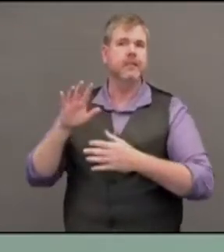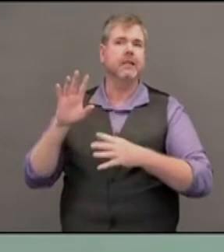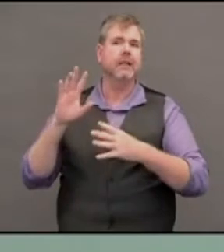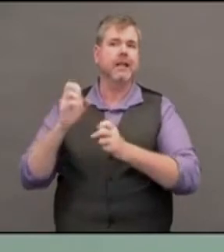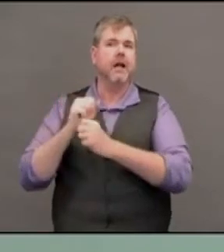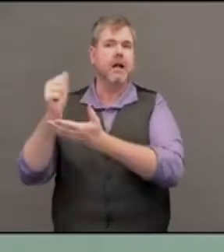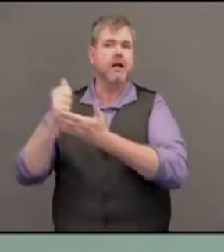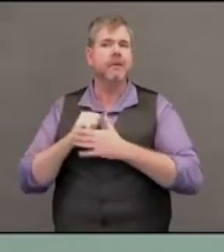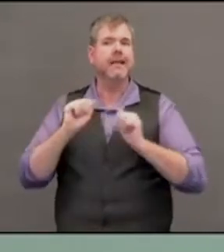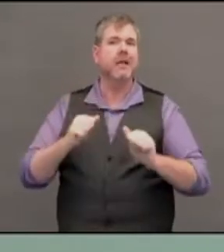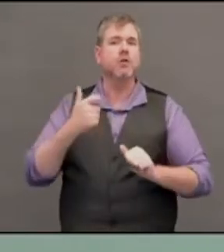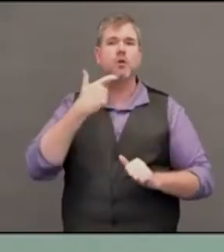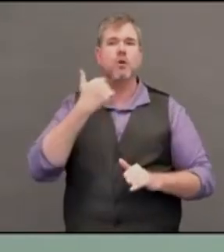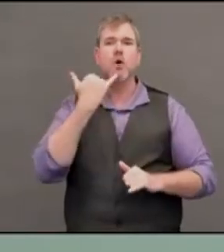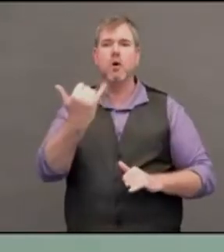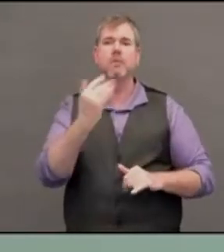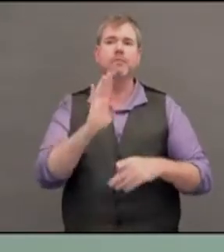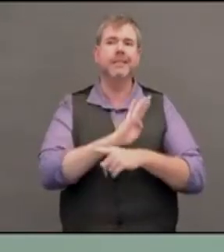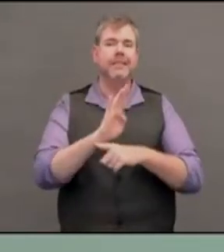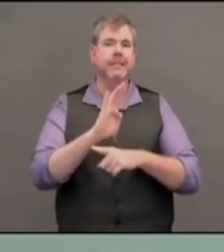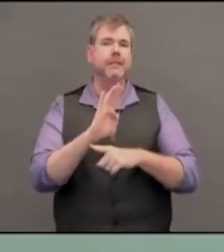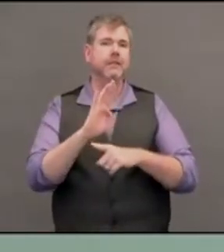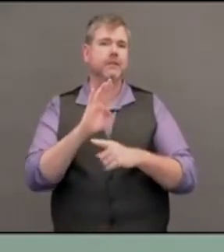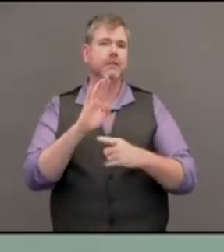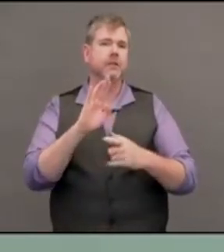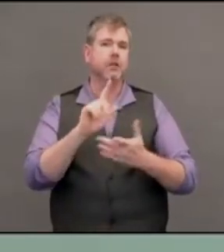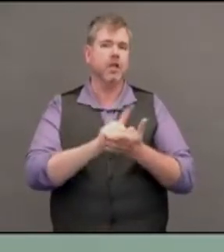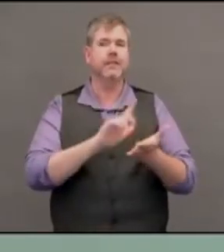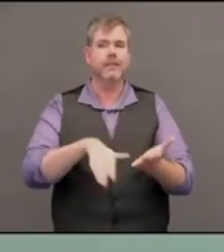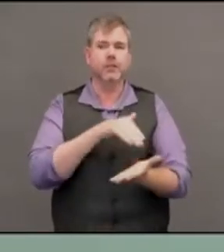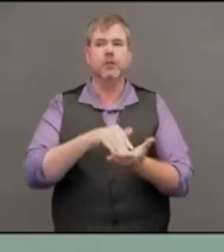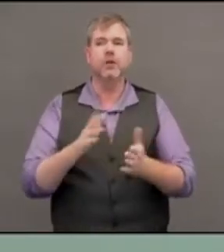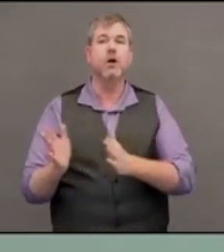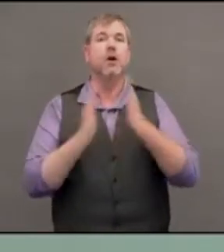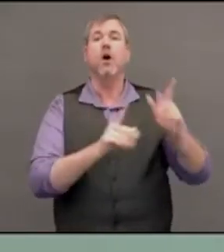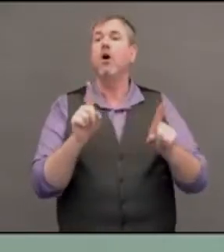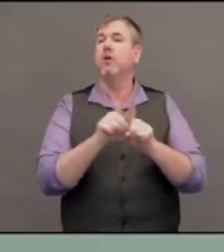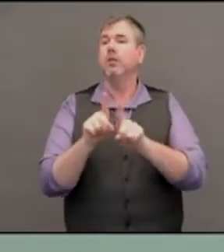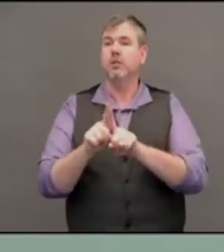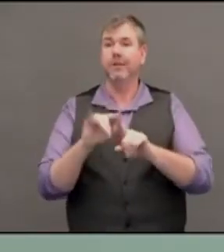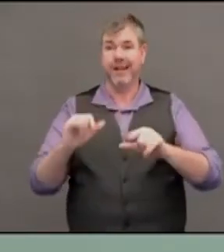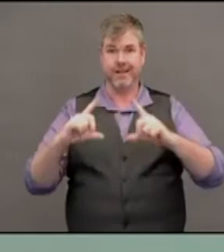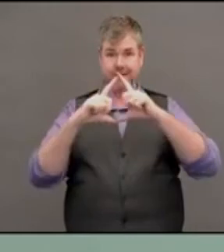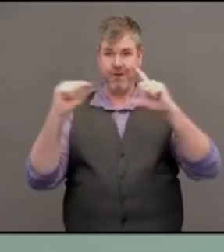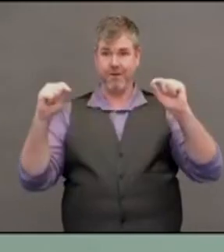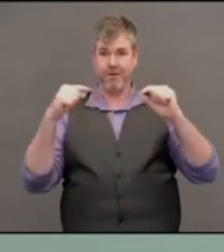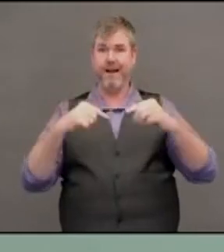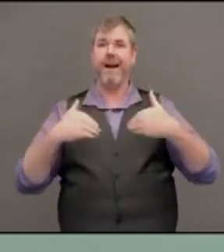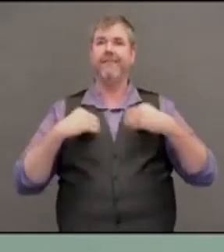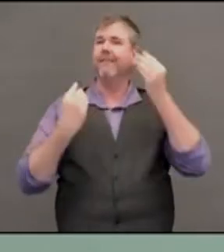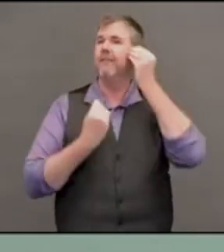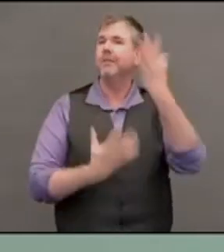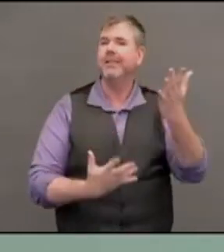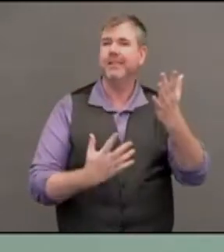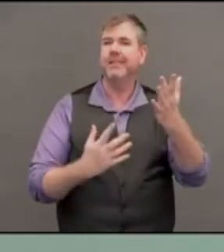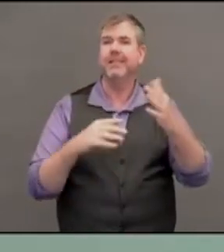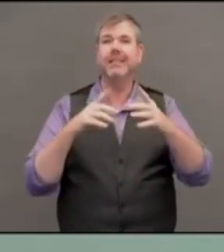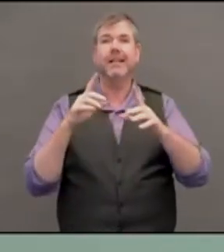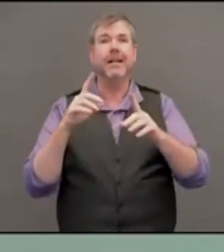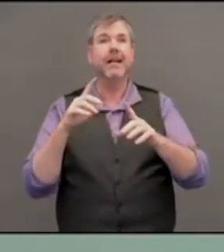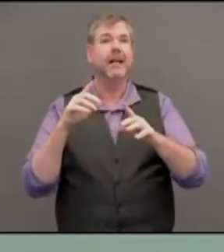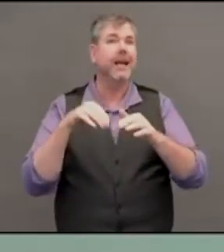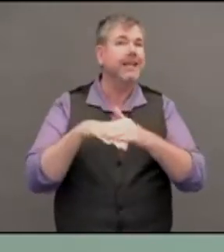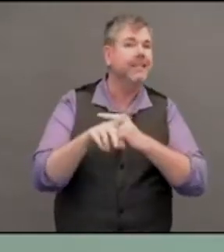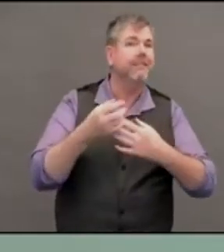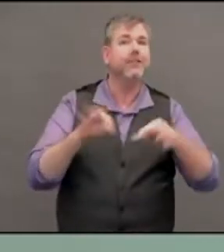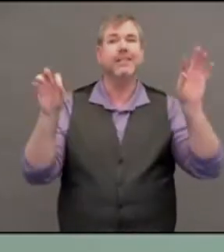well. And this postcard also has other information in regards to, where to access free testing and what to do if an employee